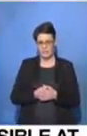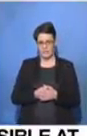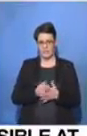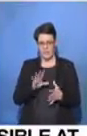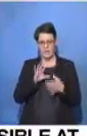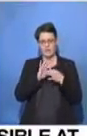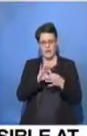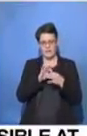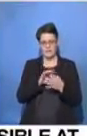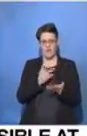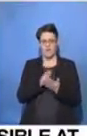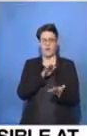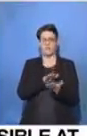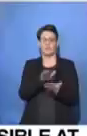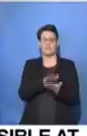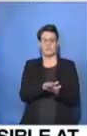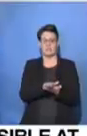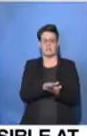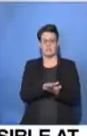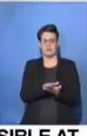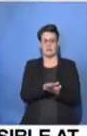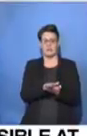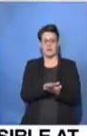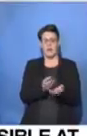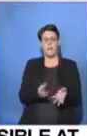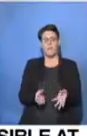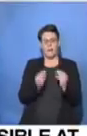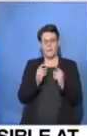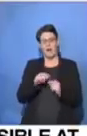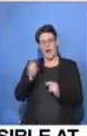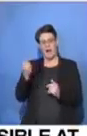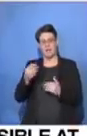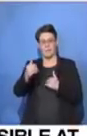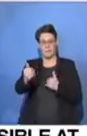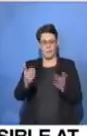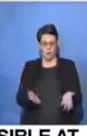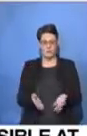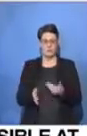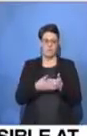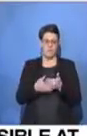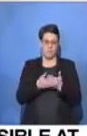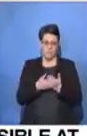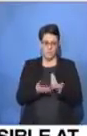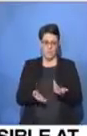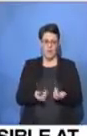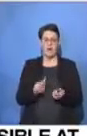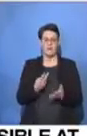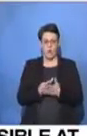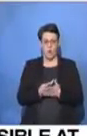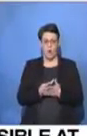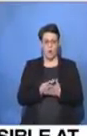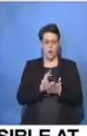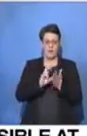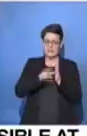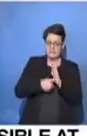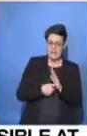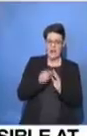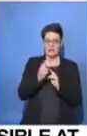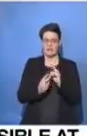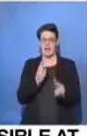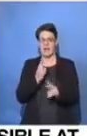These related to cost of printing, procurement of additional ballot boxes, and redesigning